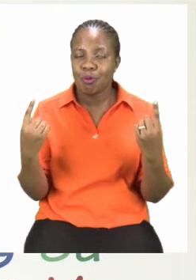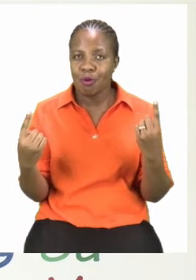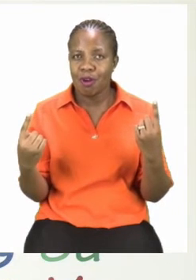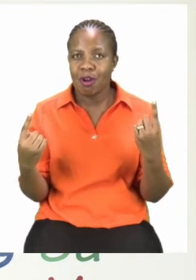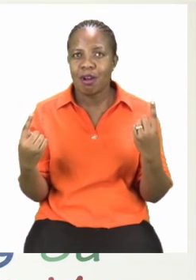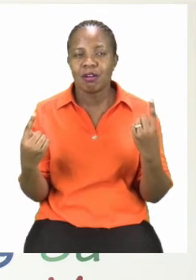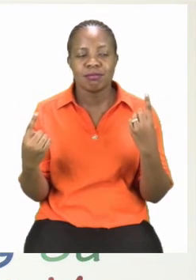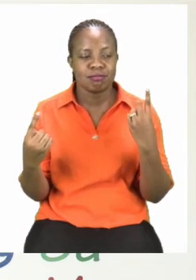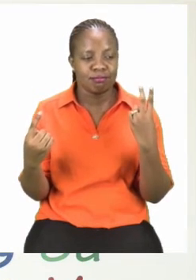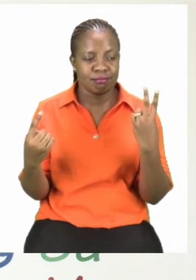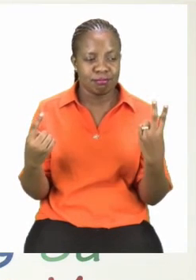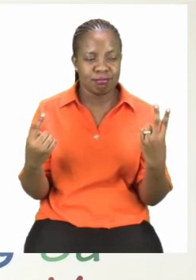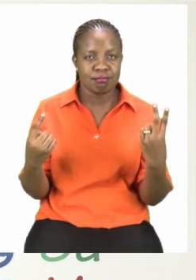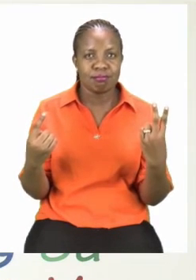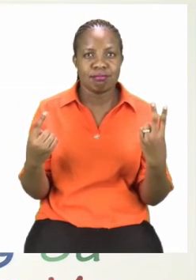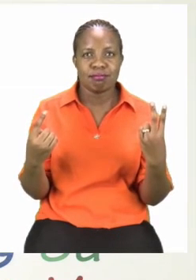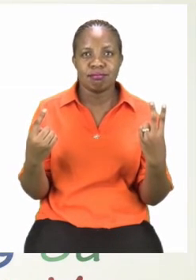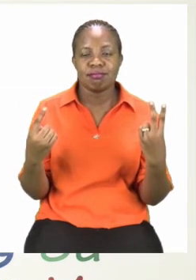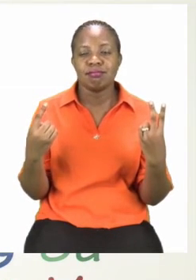3,